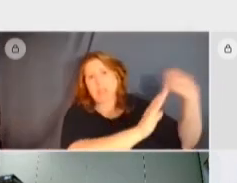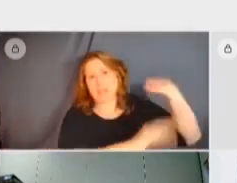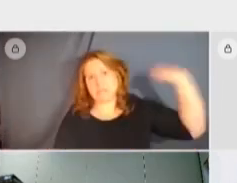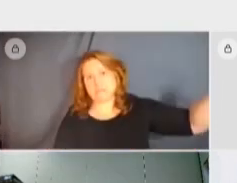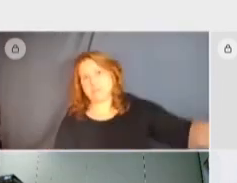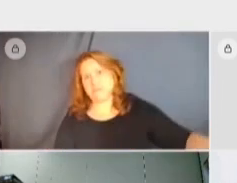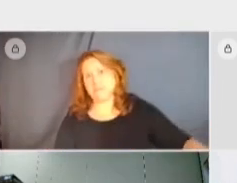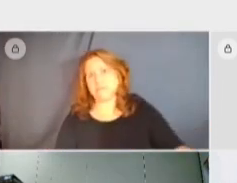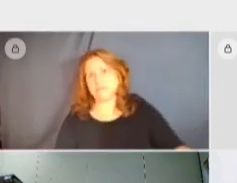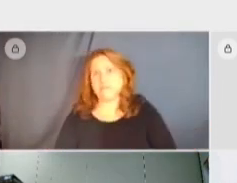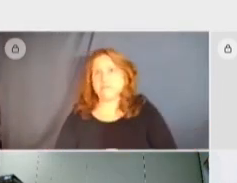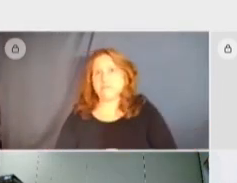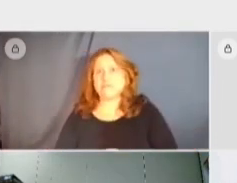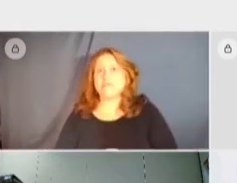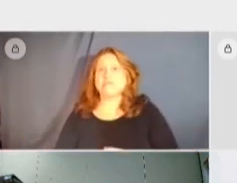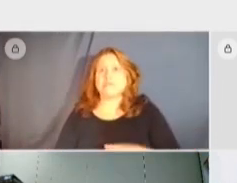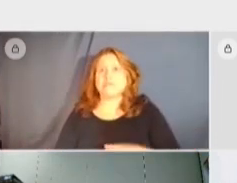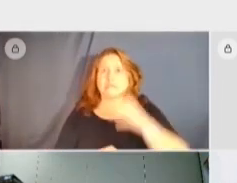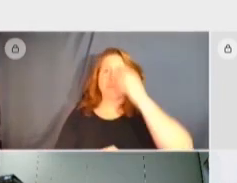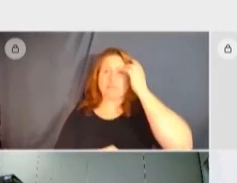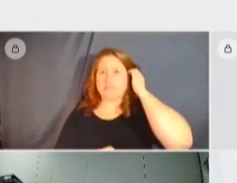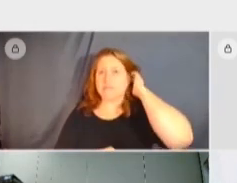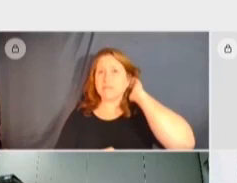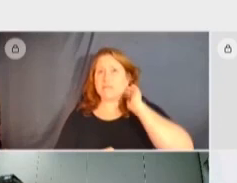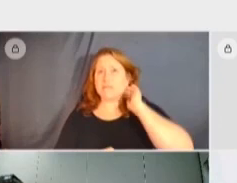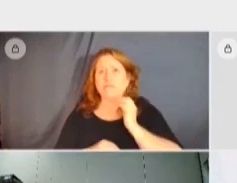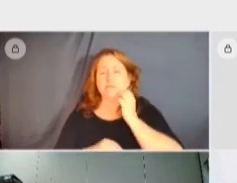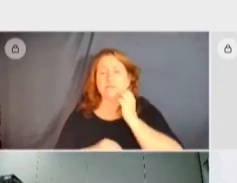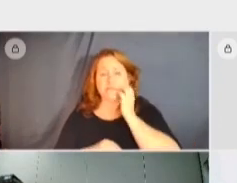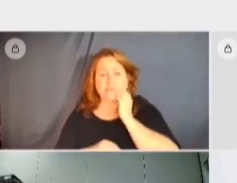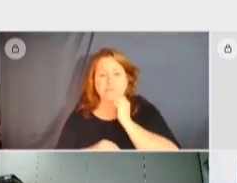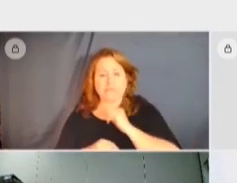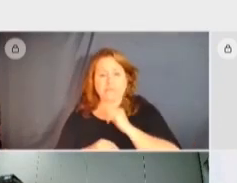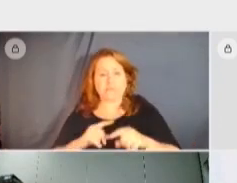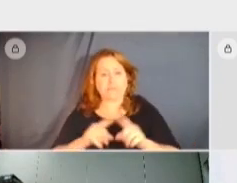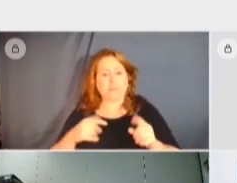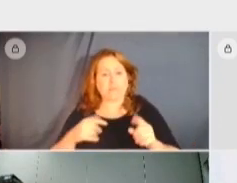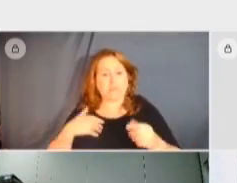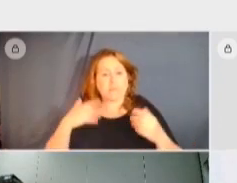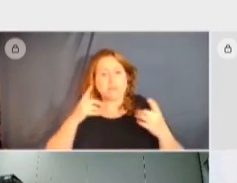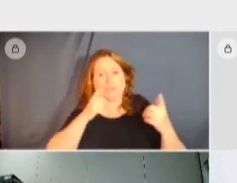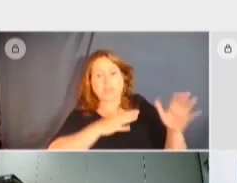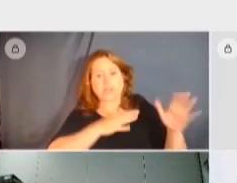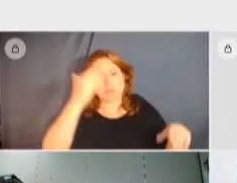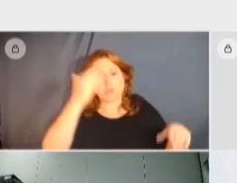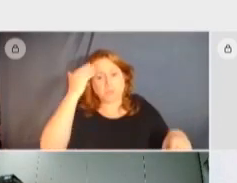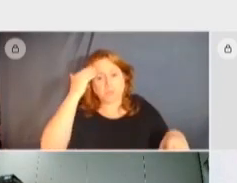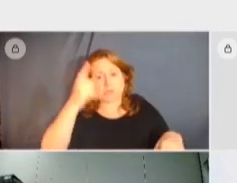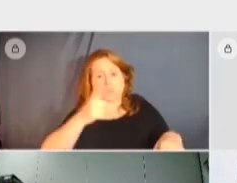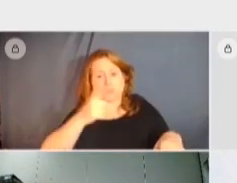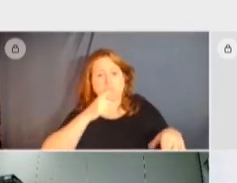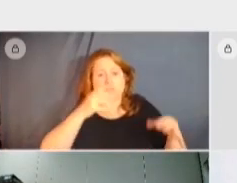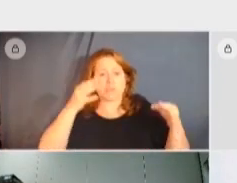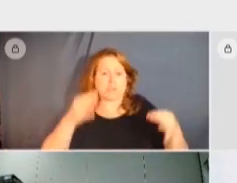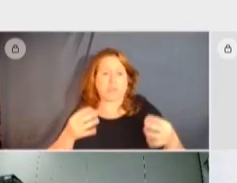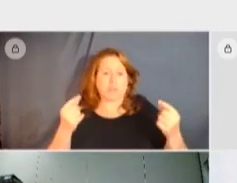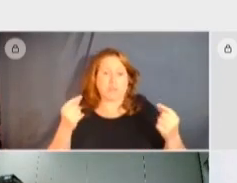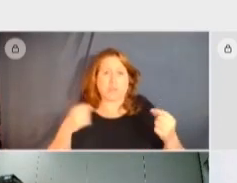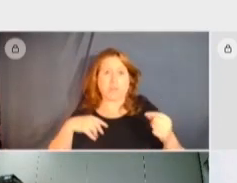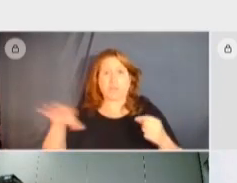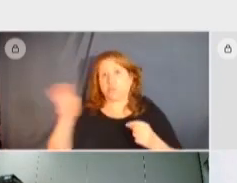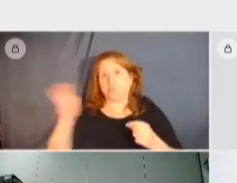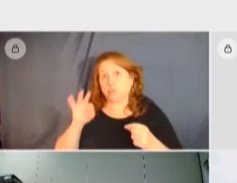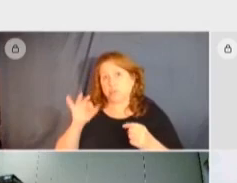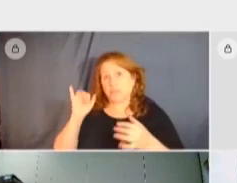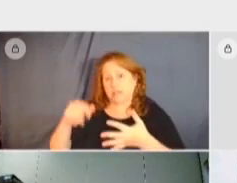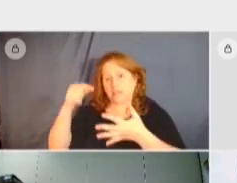can. We'll let them know what dates you've chosen, and then, you know, if they concur, then we'll get back